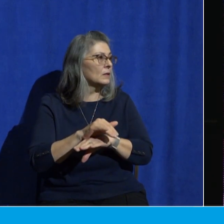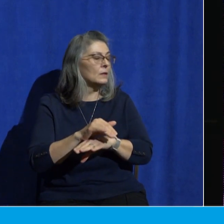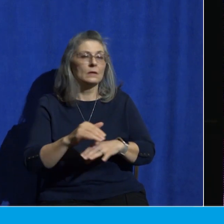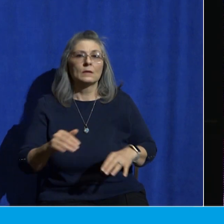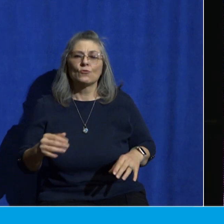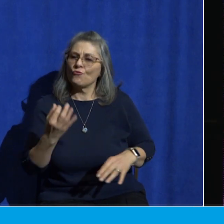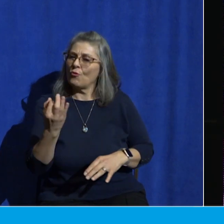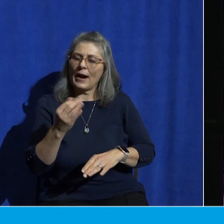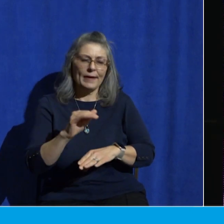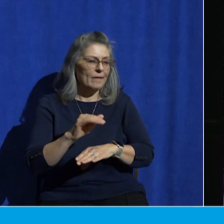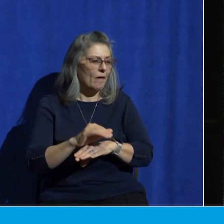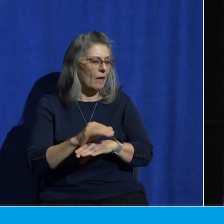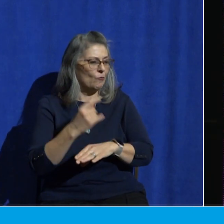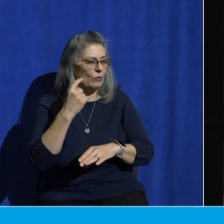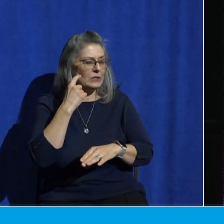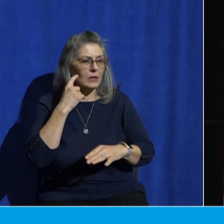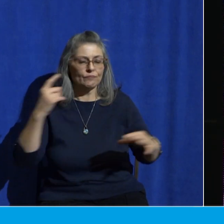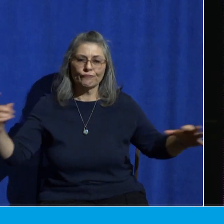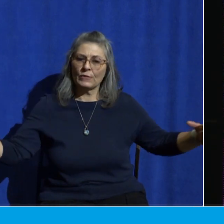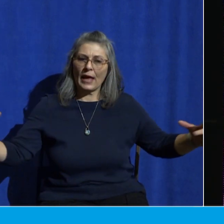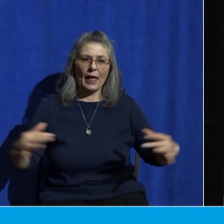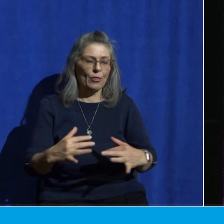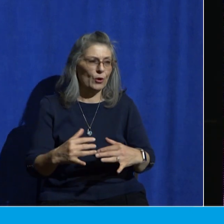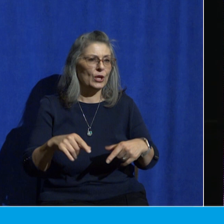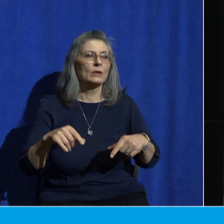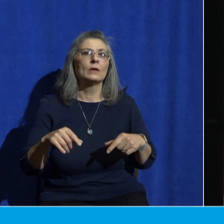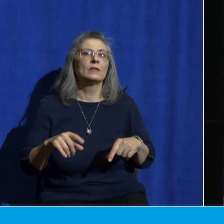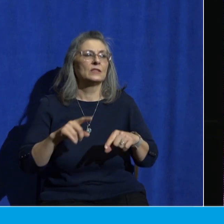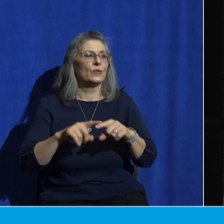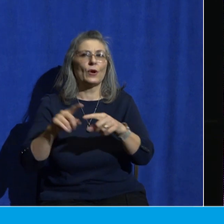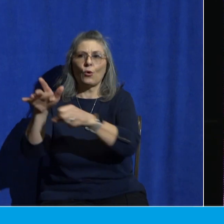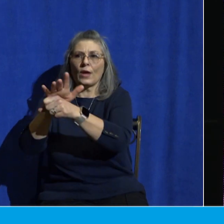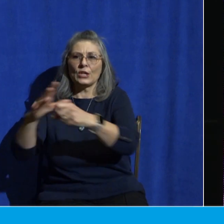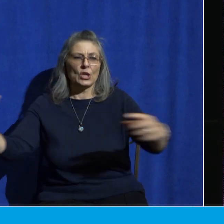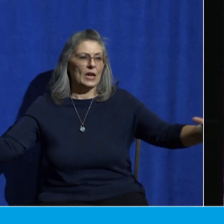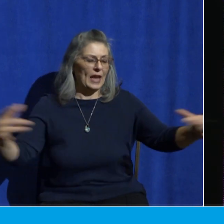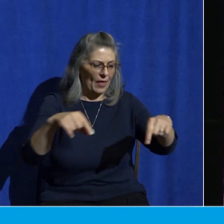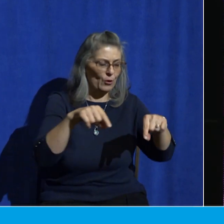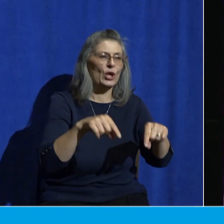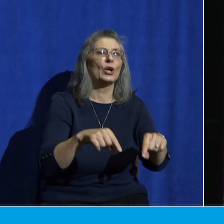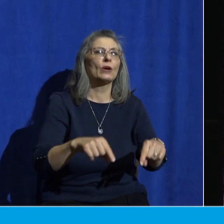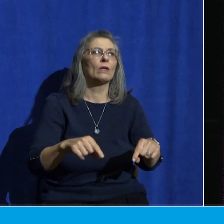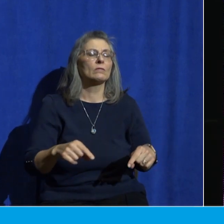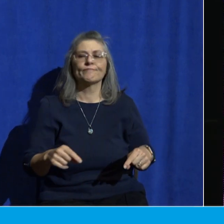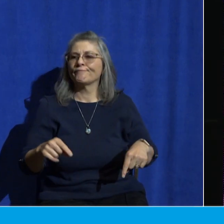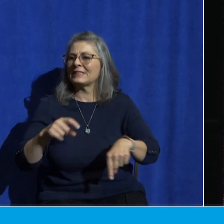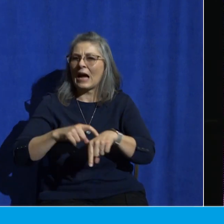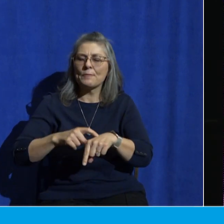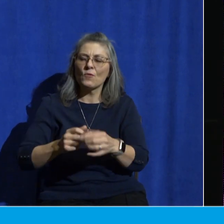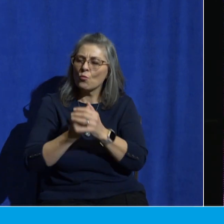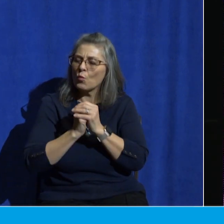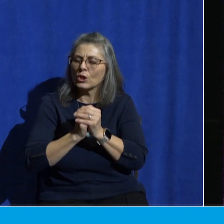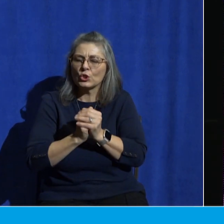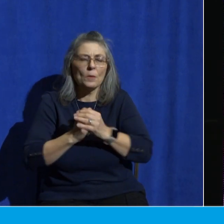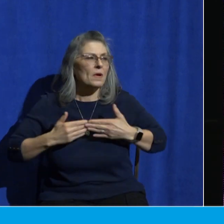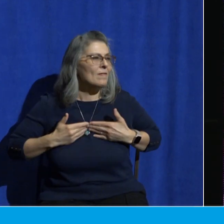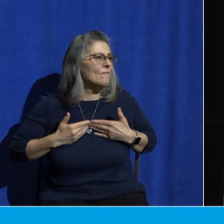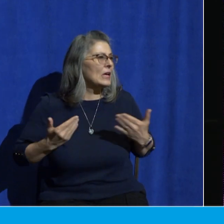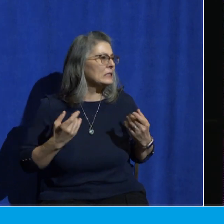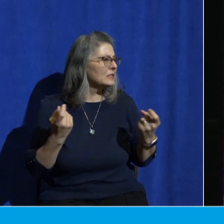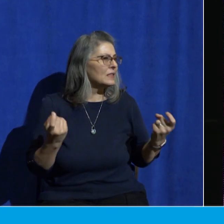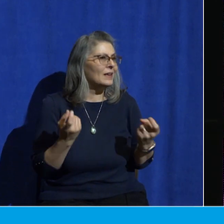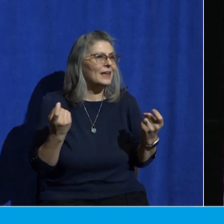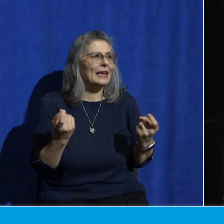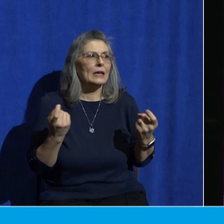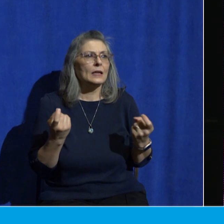us so well to in worship, in confession of sin, in